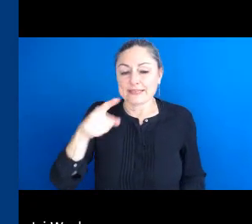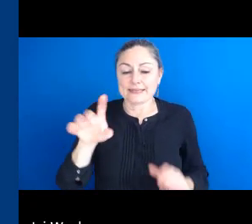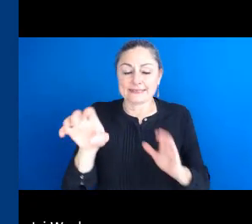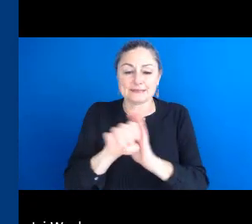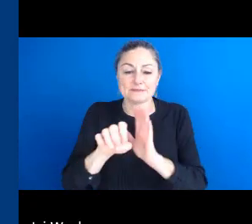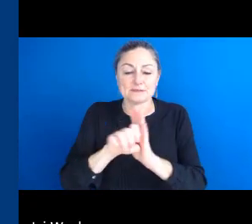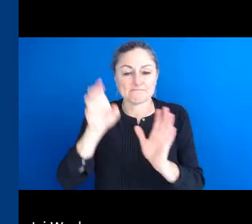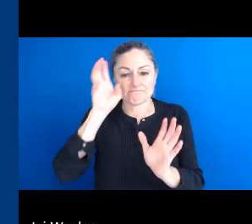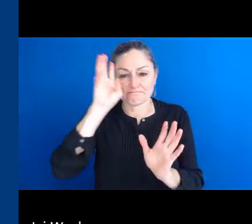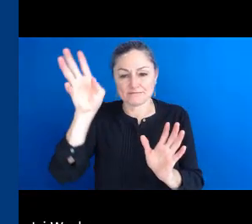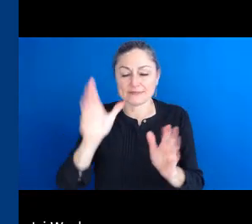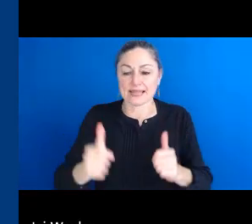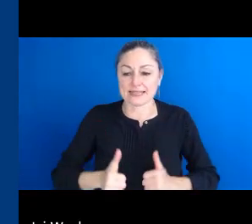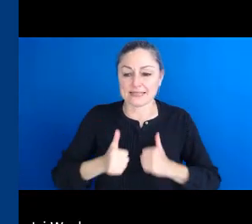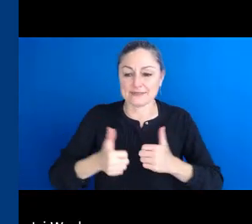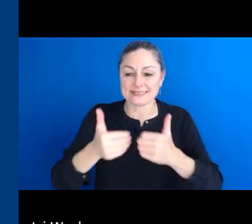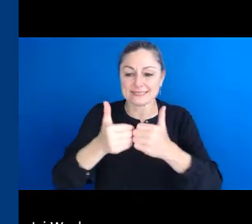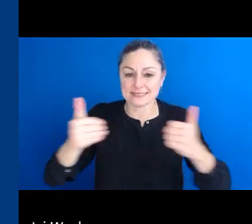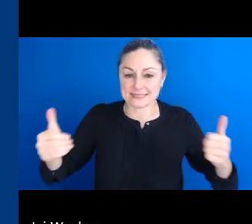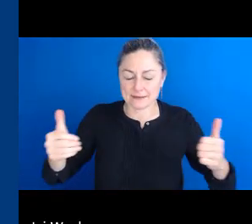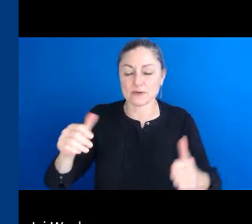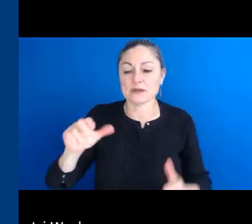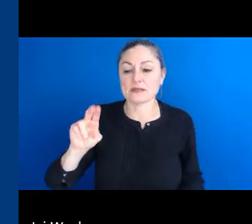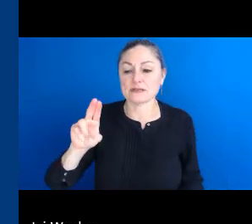they live in separate units in the same building.